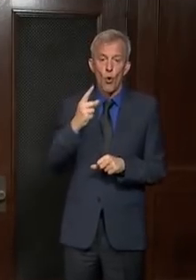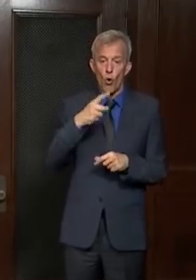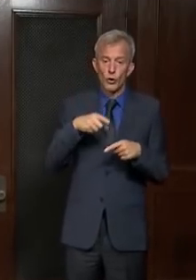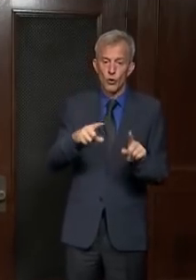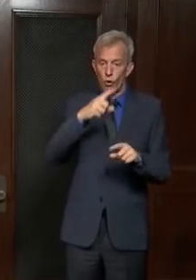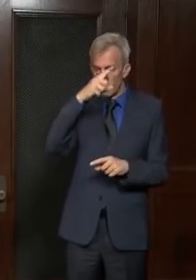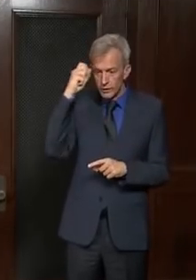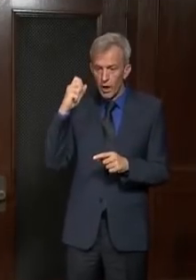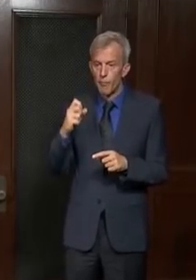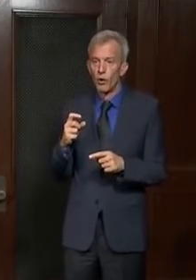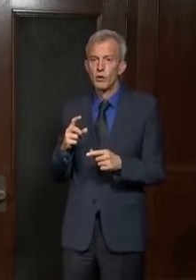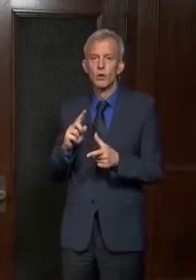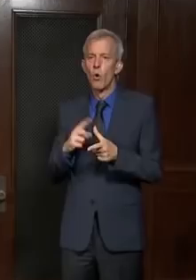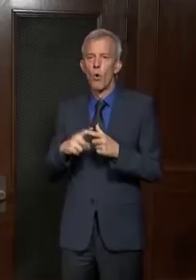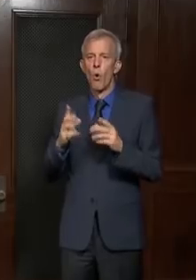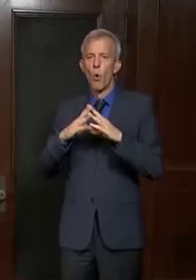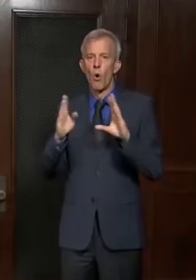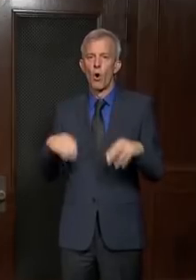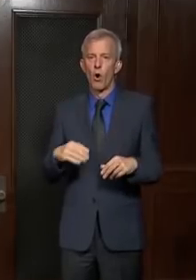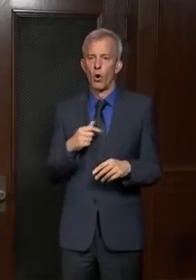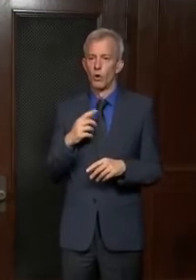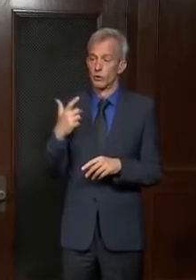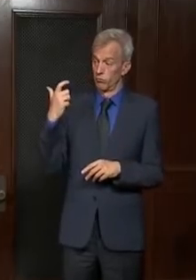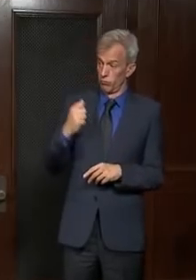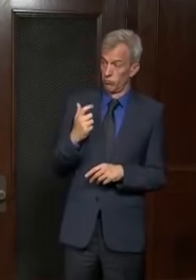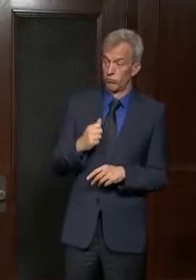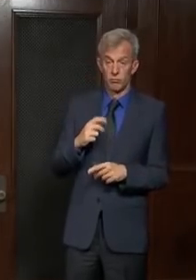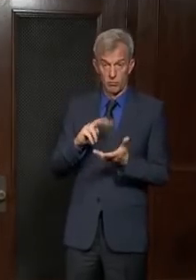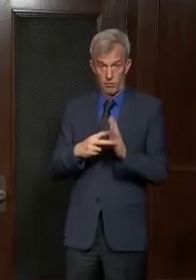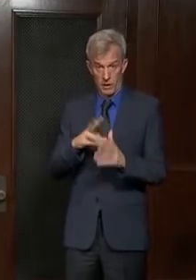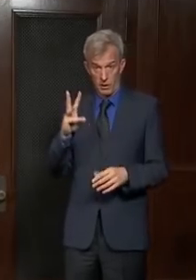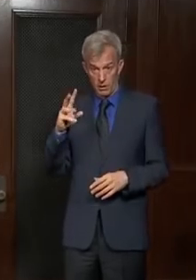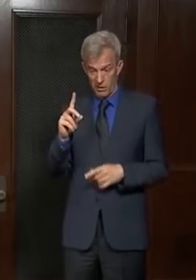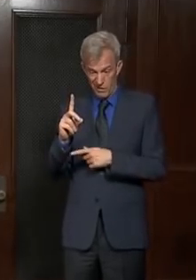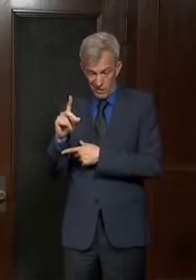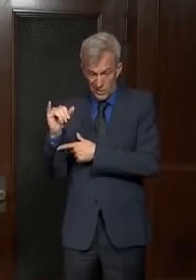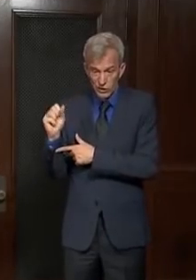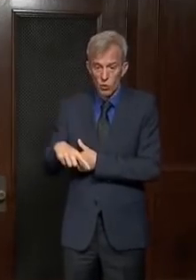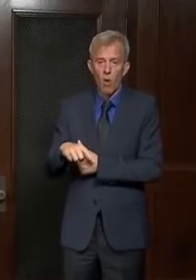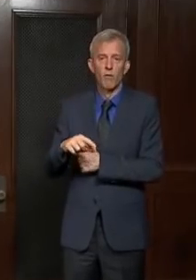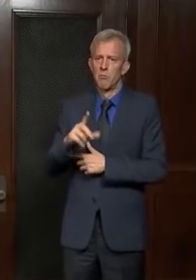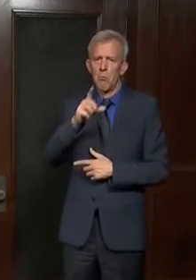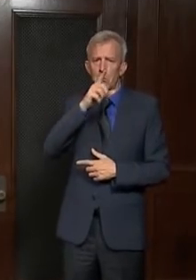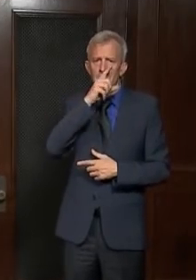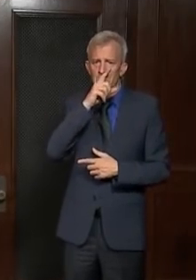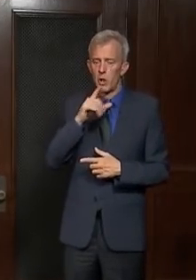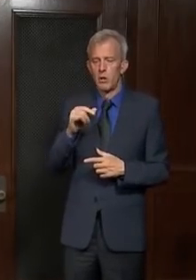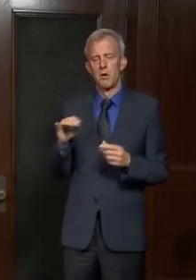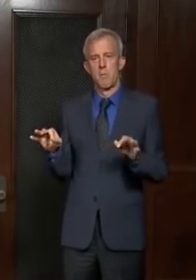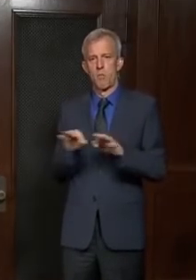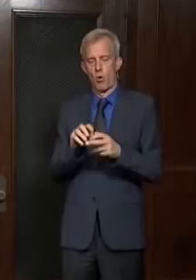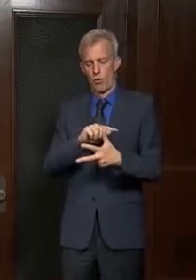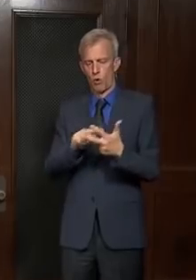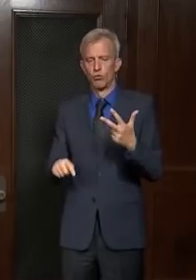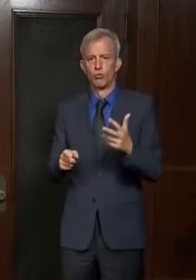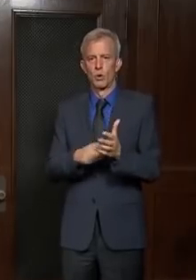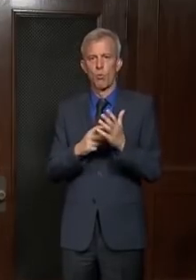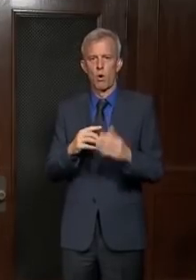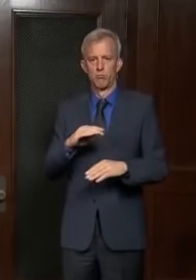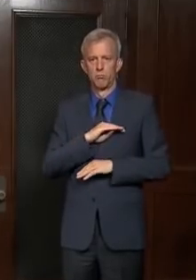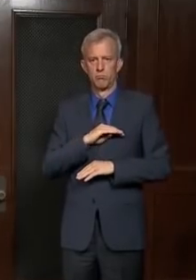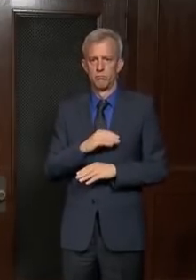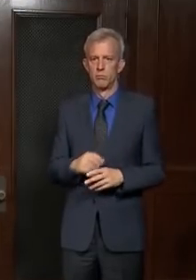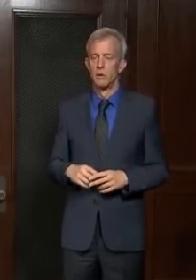receiving public benefits, including unemployment, are not disqualified if income requirements are met. The Mayor's Fund, Accelerator